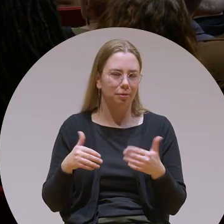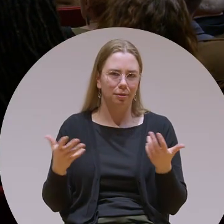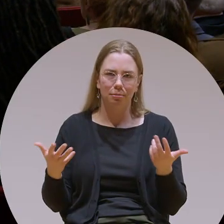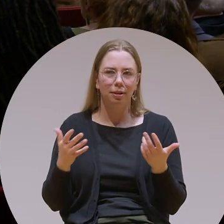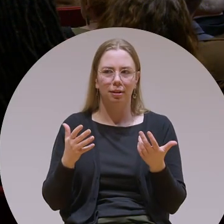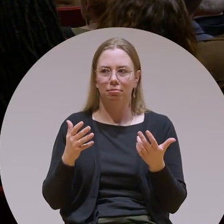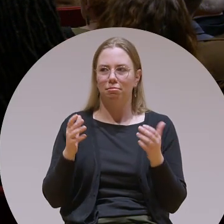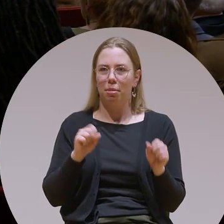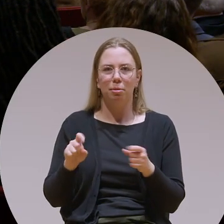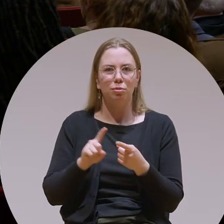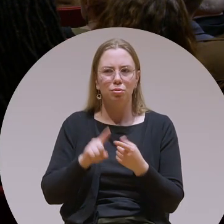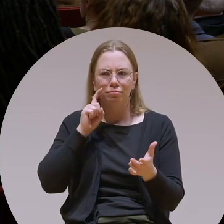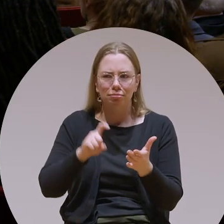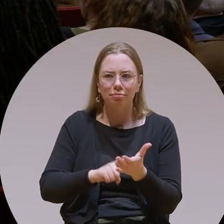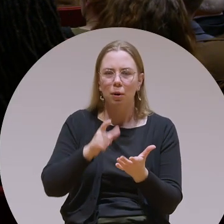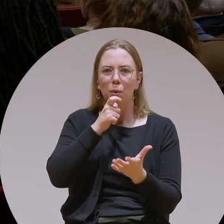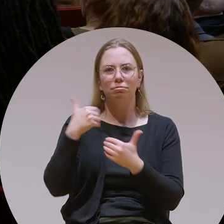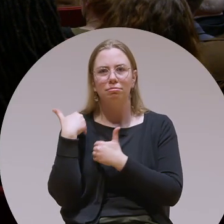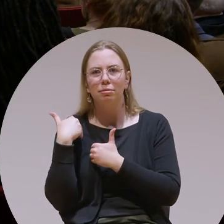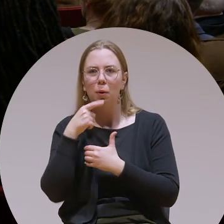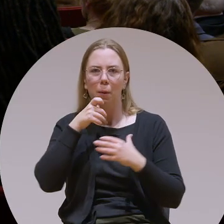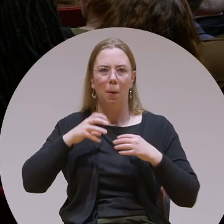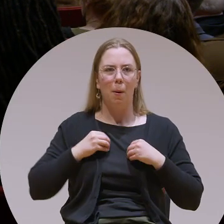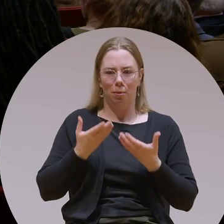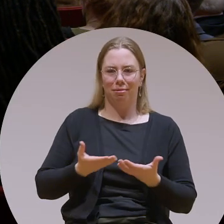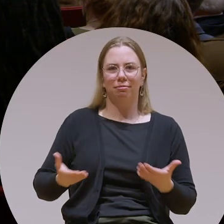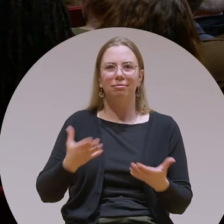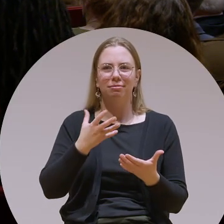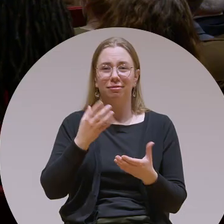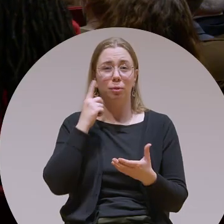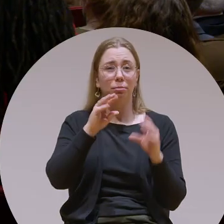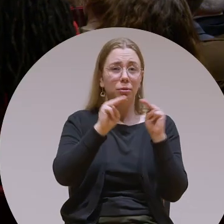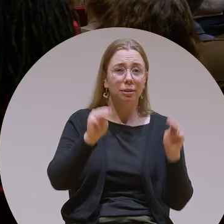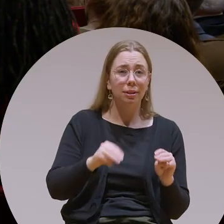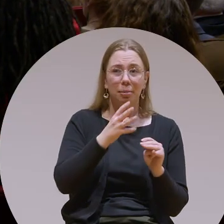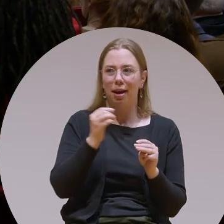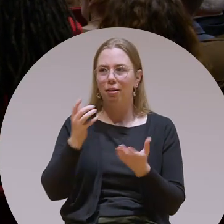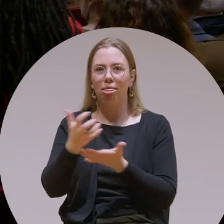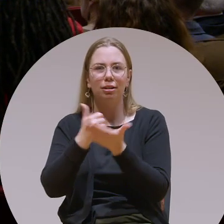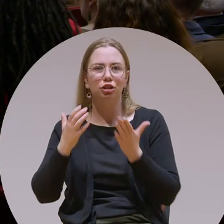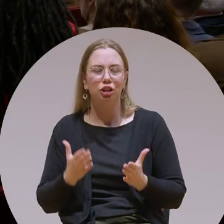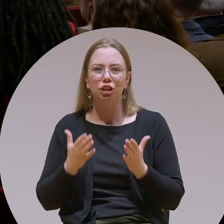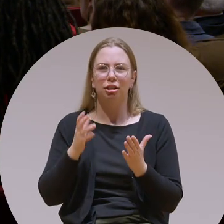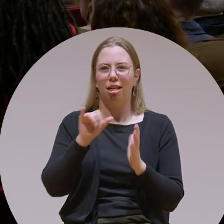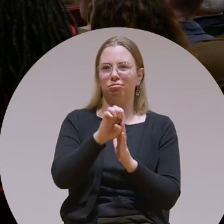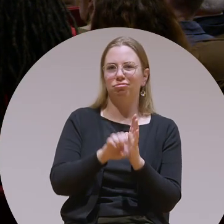of accountability and transparency is to people in the museum world, but also in the world of collectors. So I'm very,